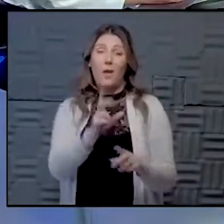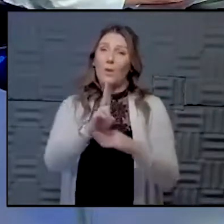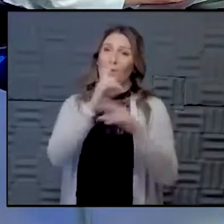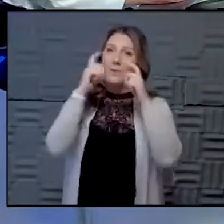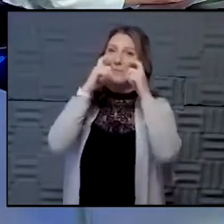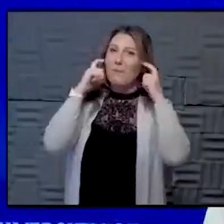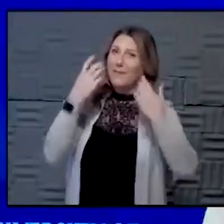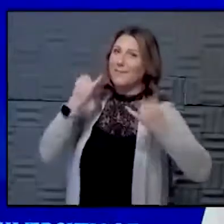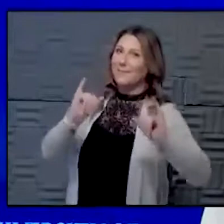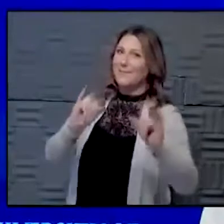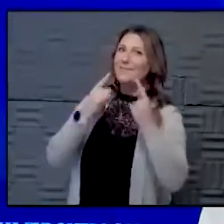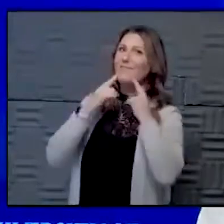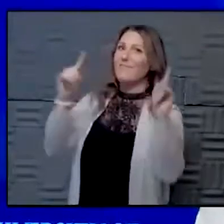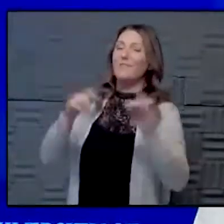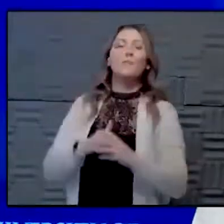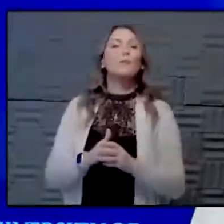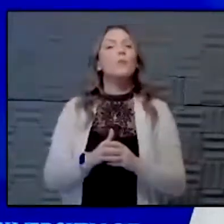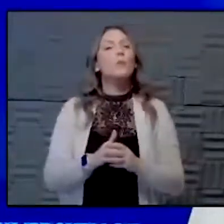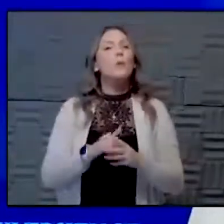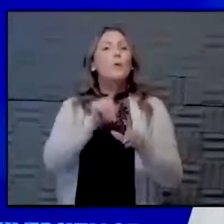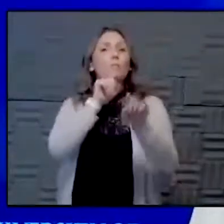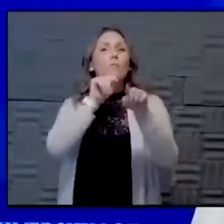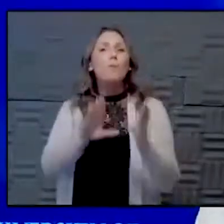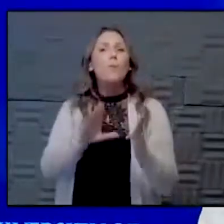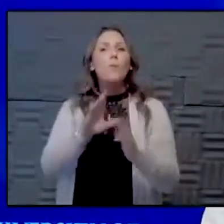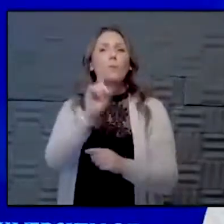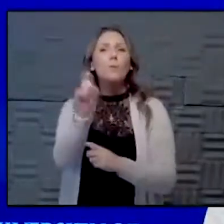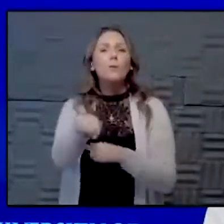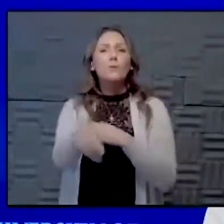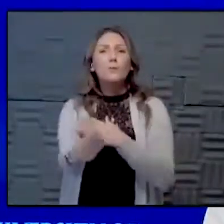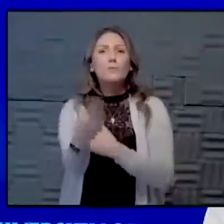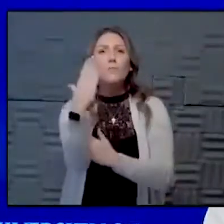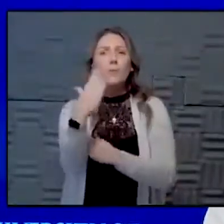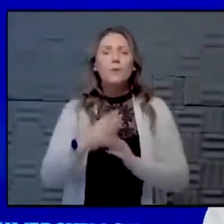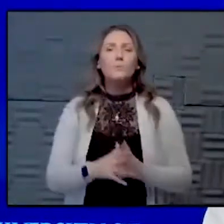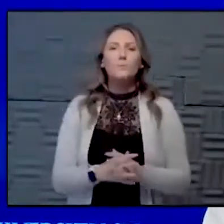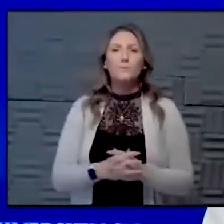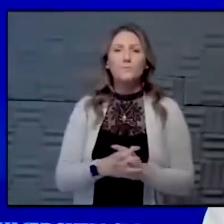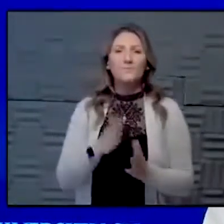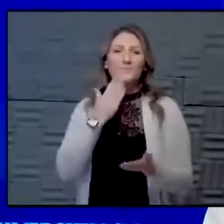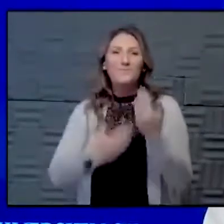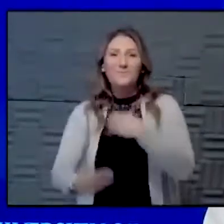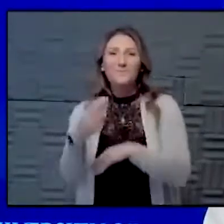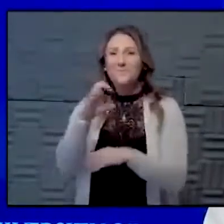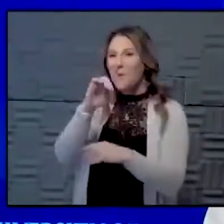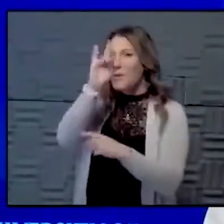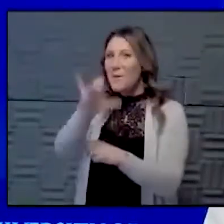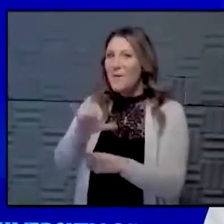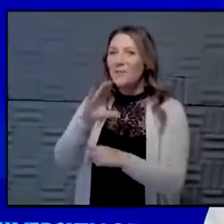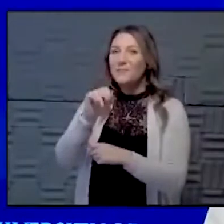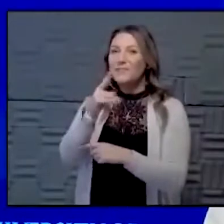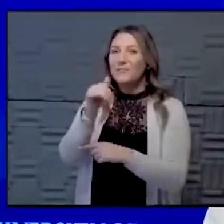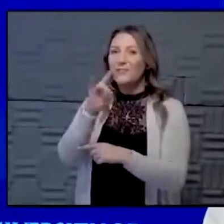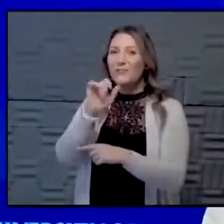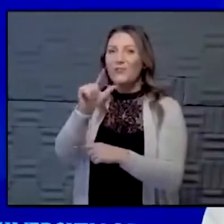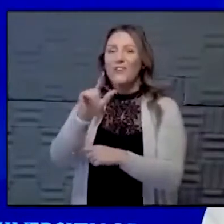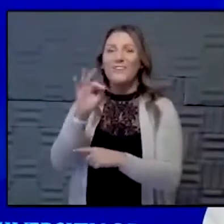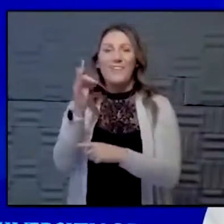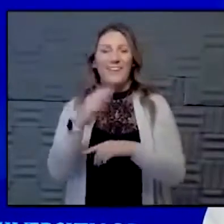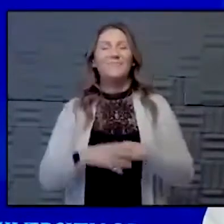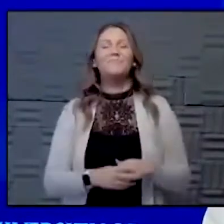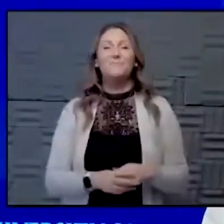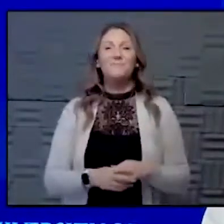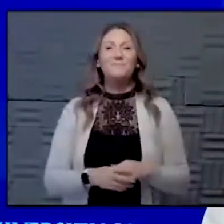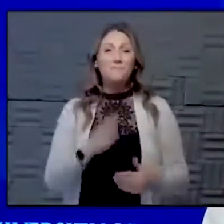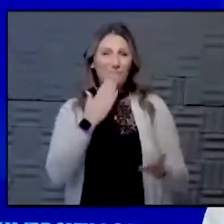works. Yeah. All right, let's first see if there are any reporter questions out there this morning. Good morning, Cody Holyoke from Channel 9. Hey, Cody. Hey,